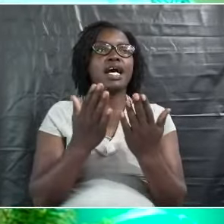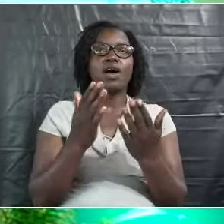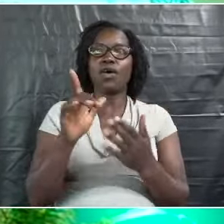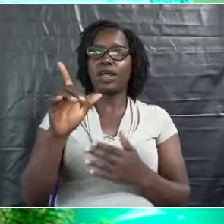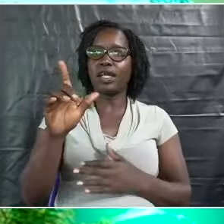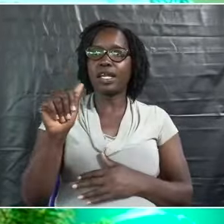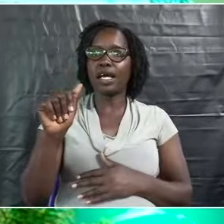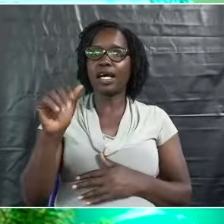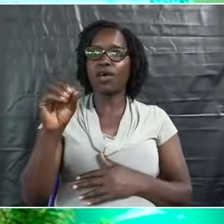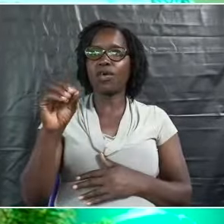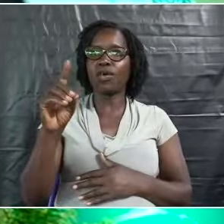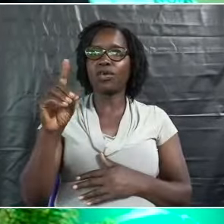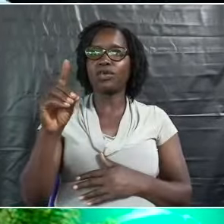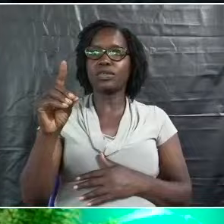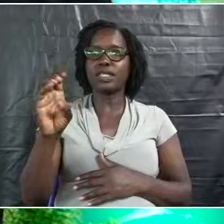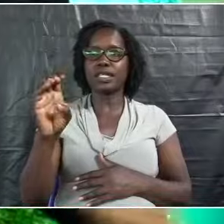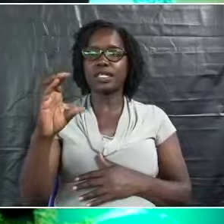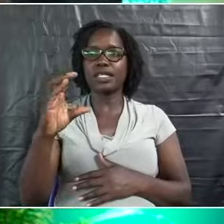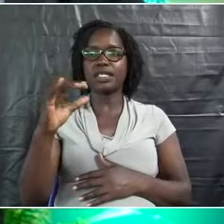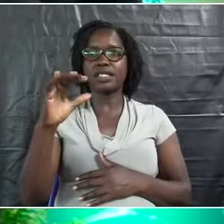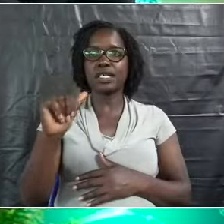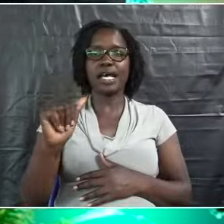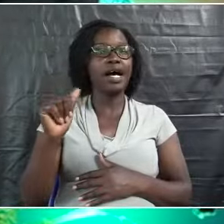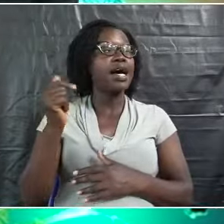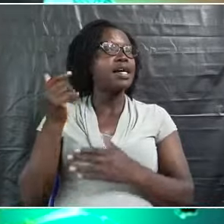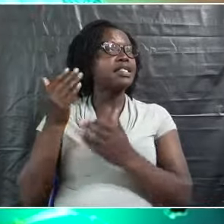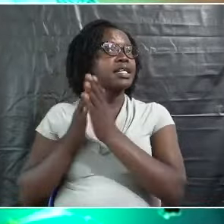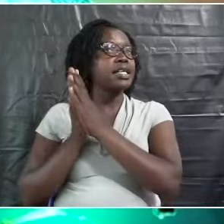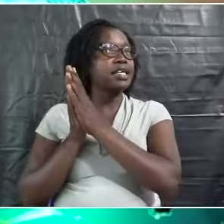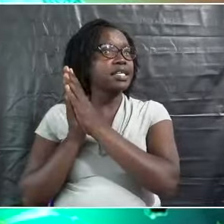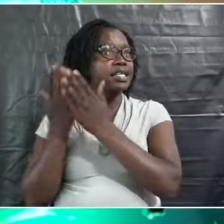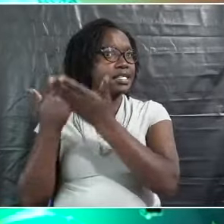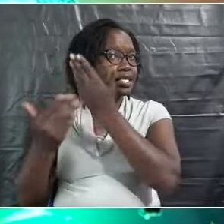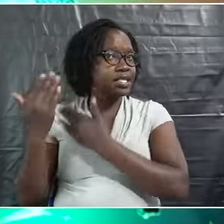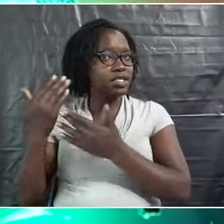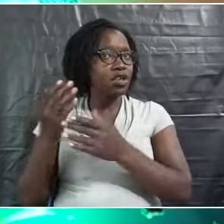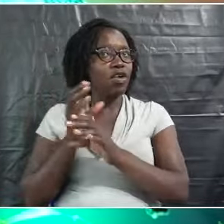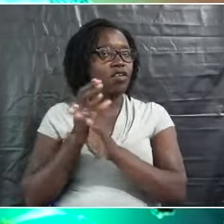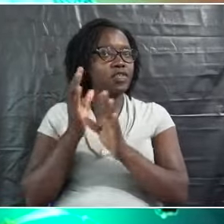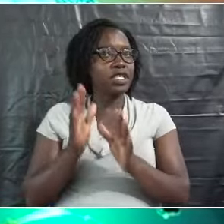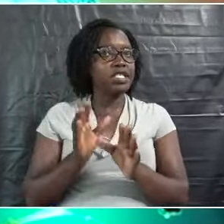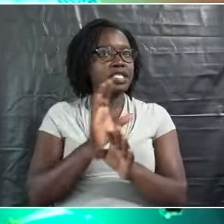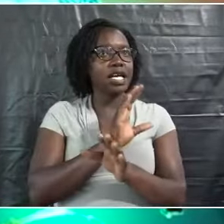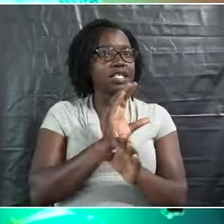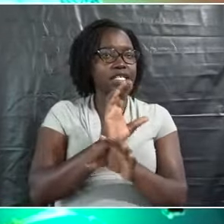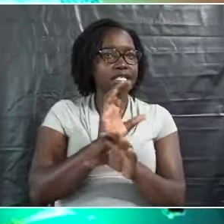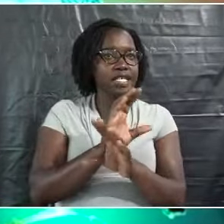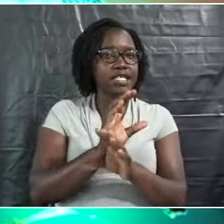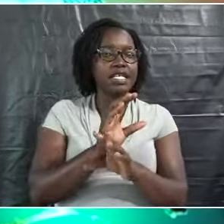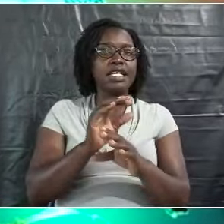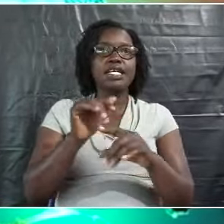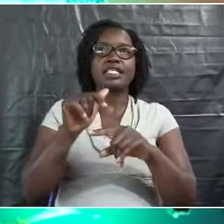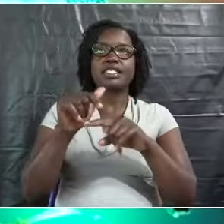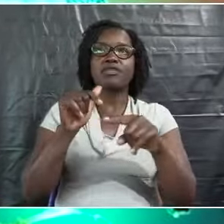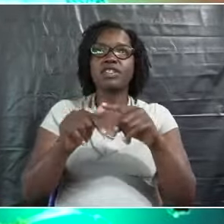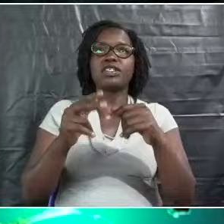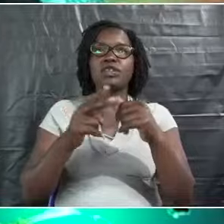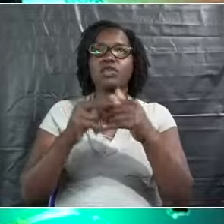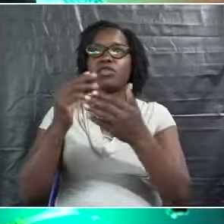you know the history of the Christian church is divided into seven segments, beginning with the church